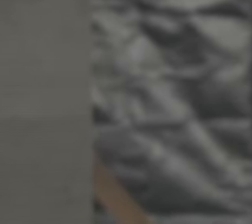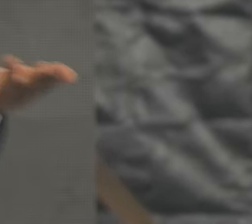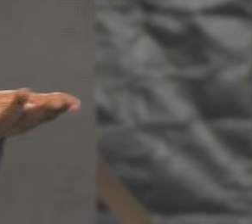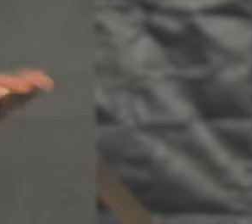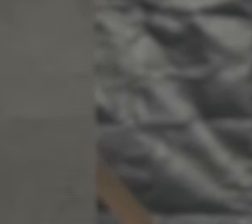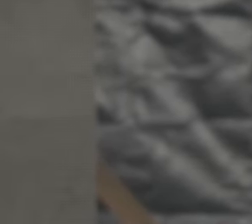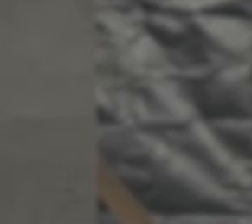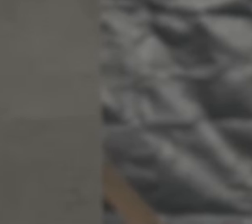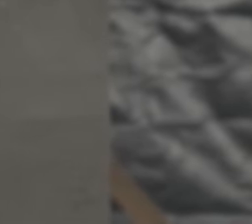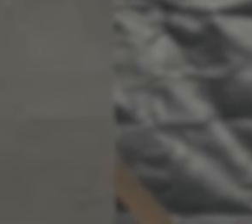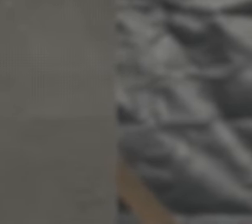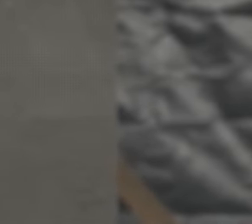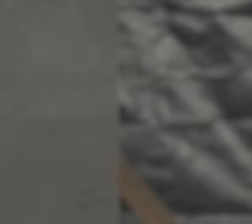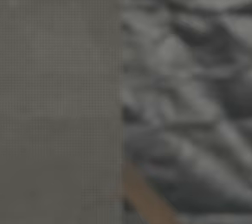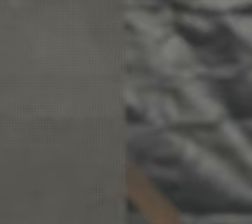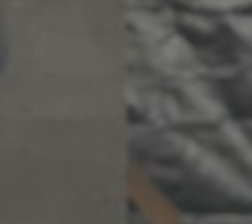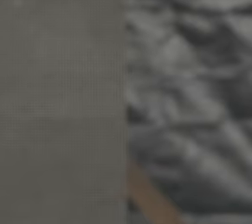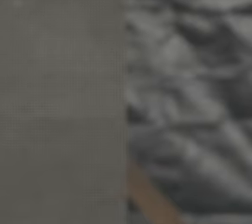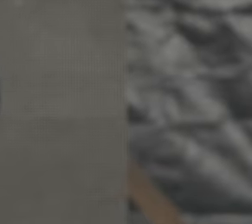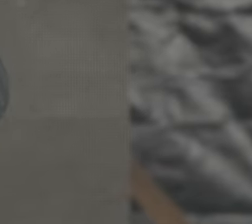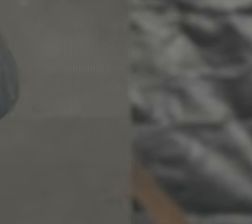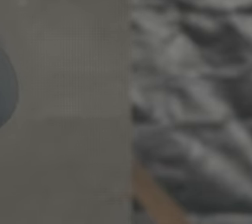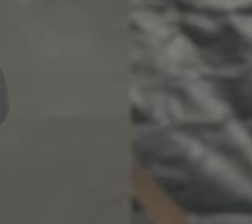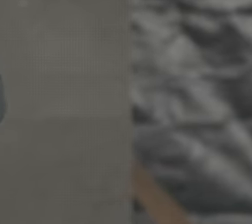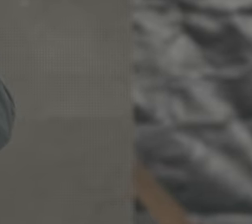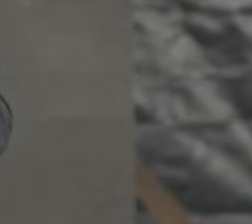said, would God we had died